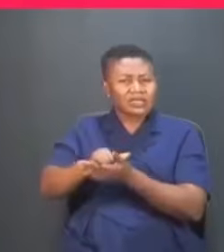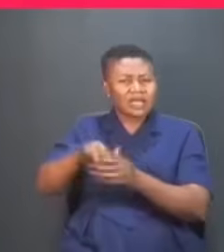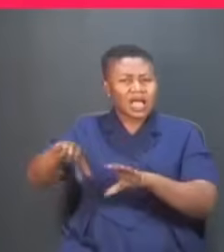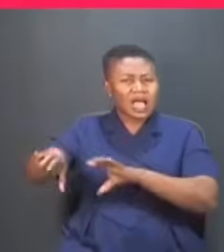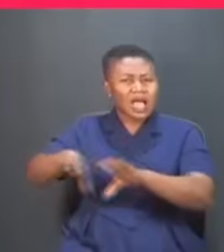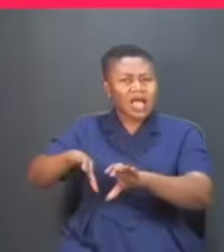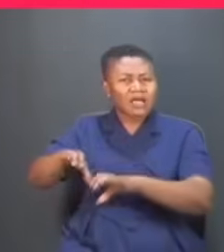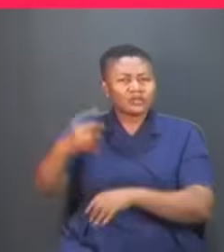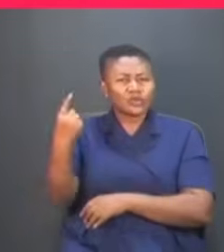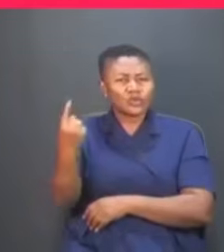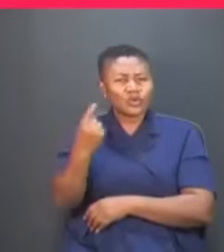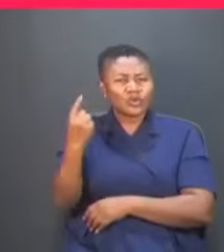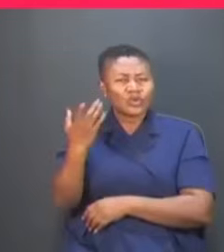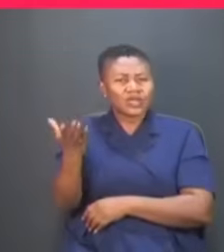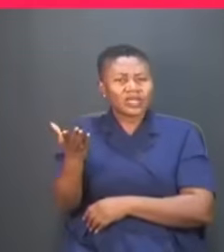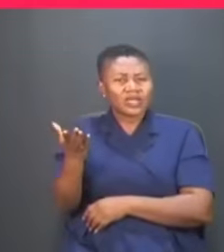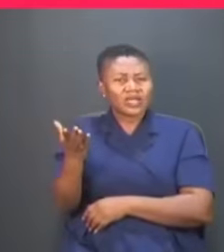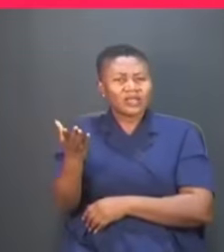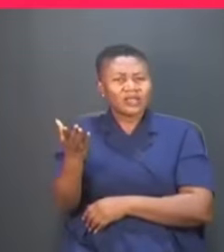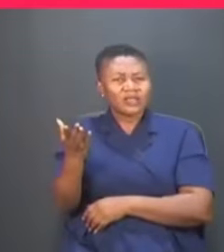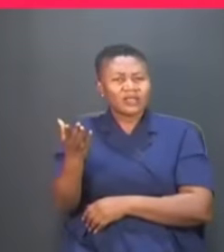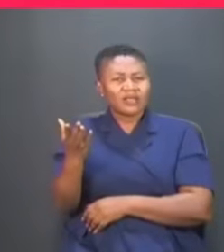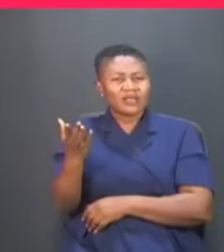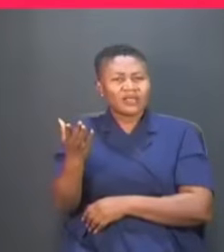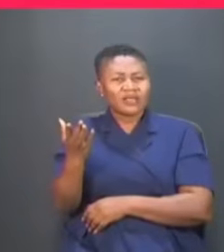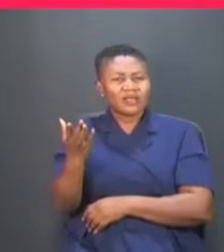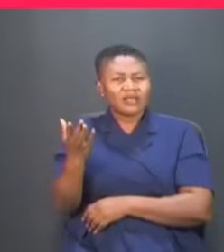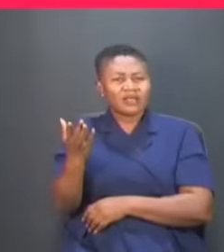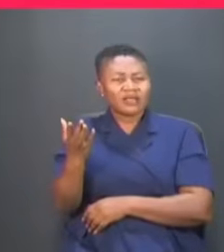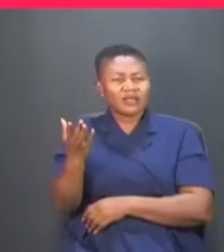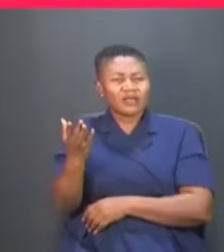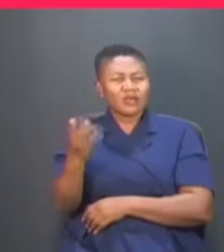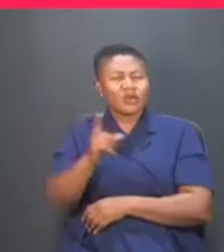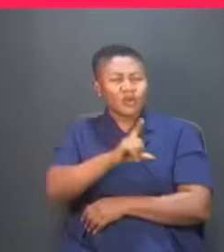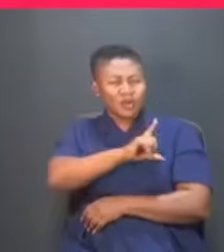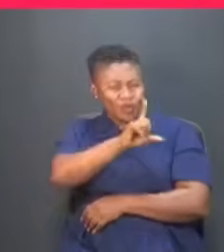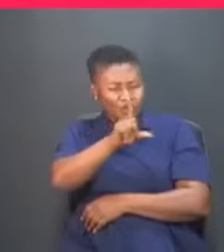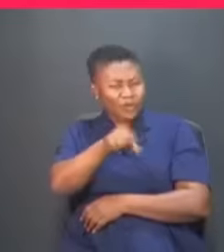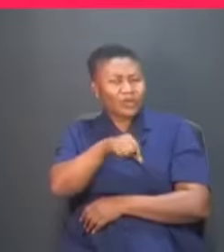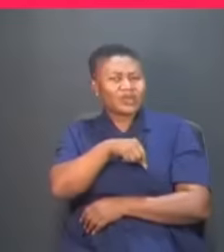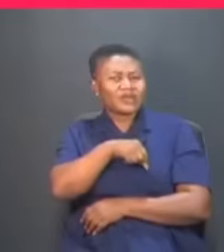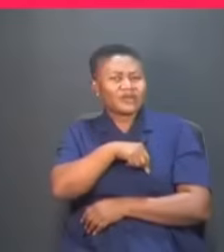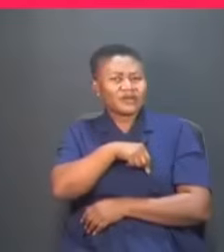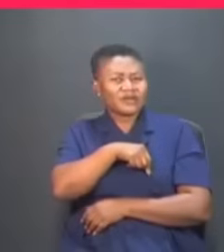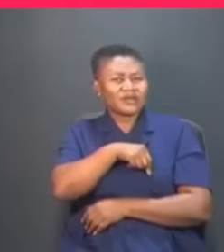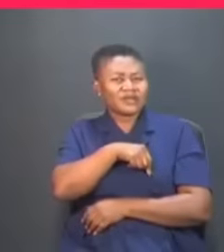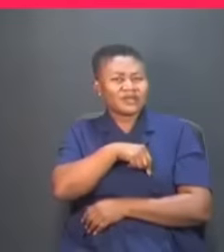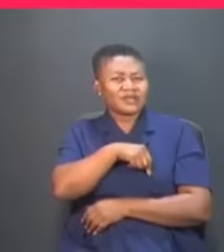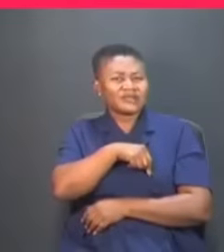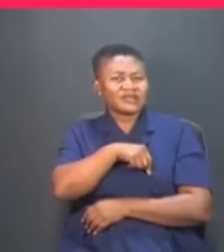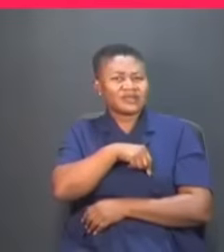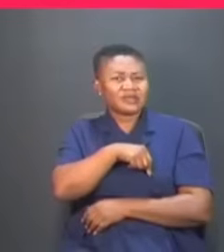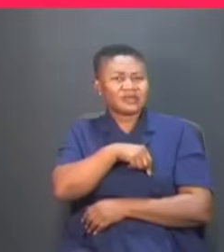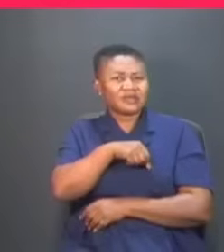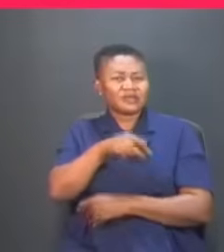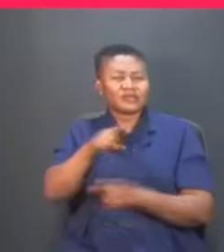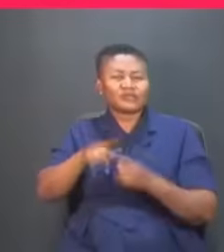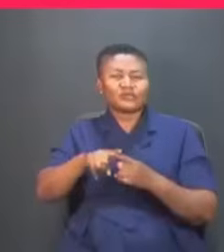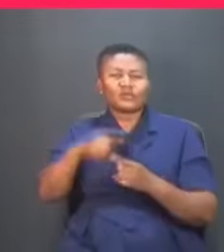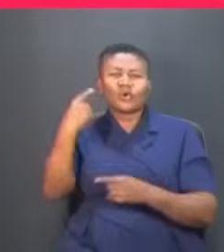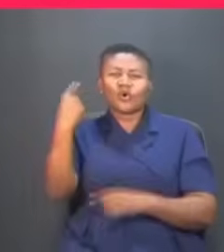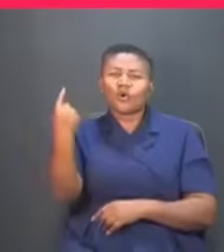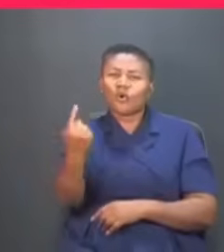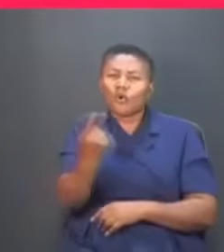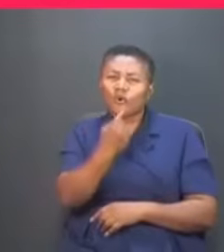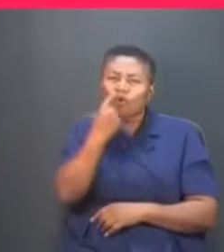qualifies, through my discretion, to always participate in